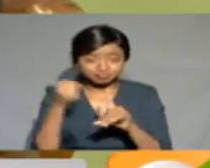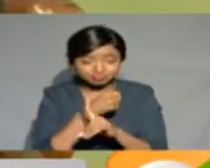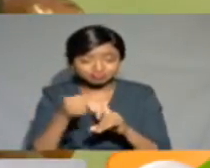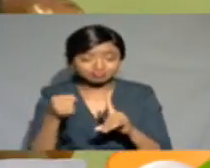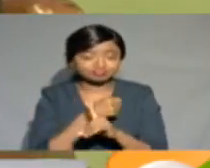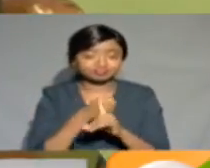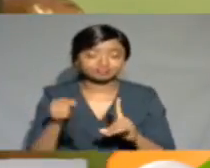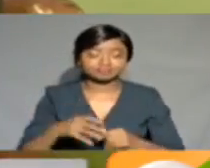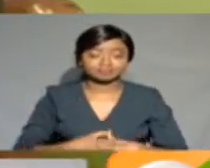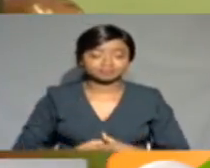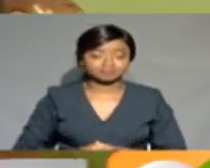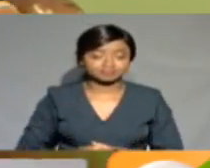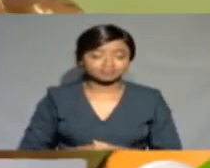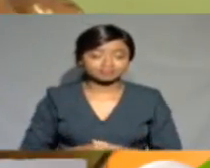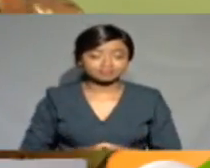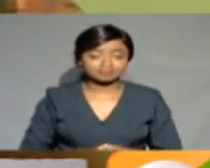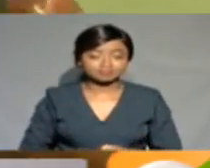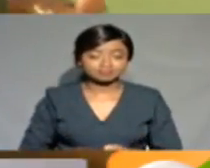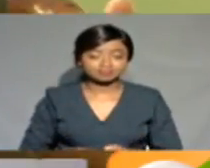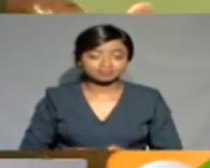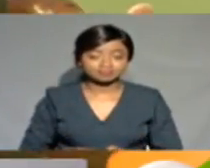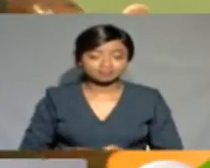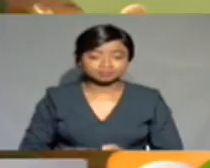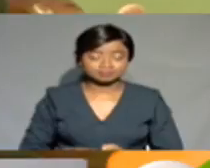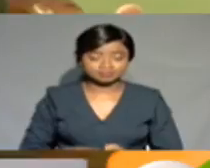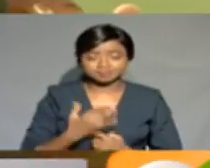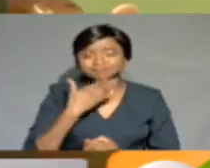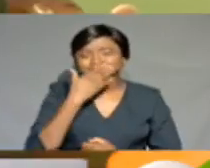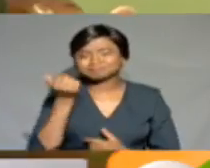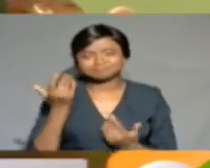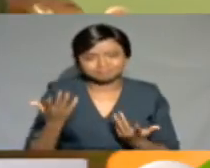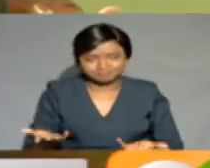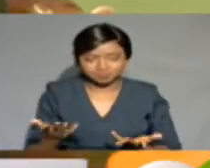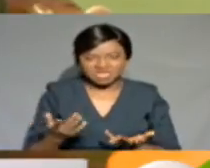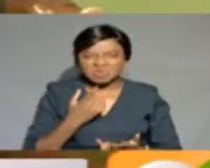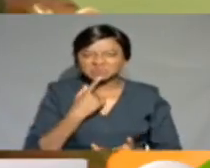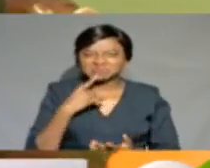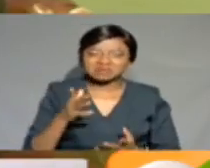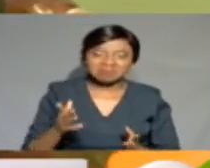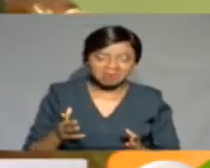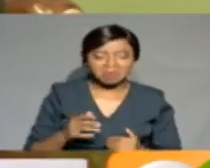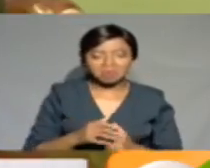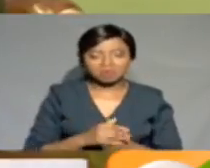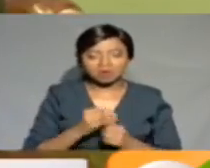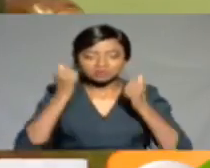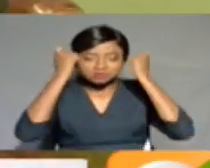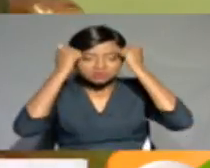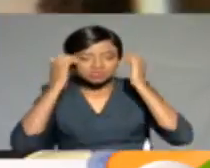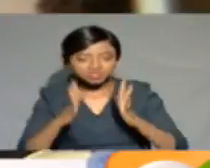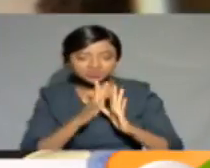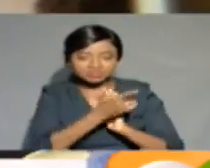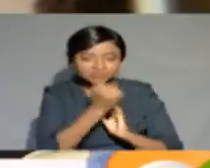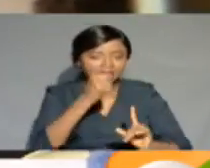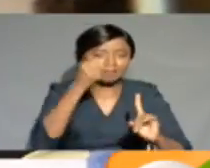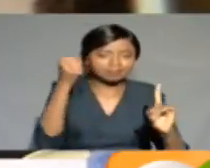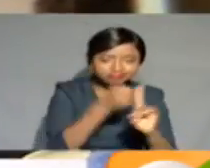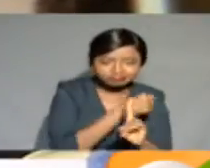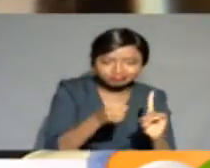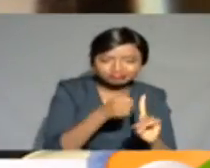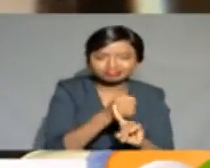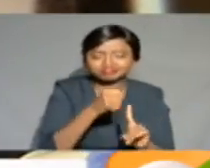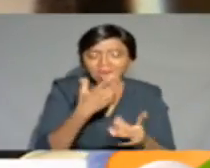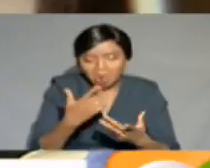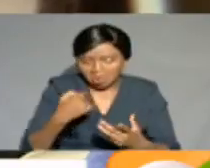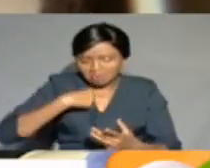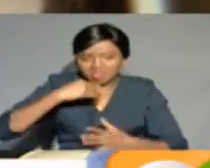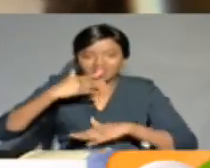prevalence of bullying. Yeah. So I think the best thing, instead of saying students that you are bullied and then you also